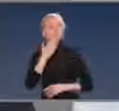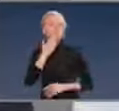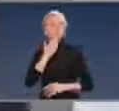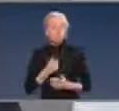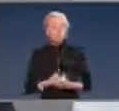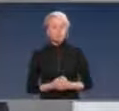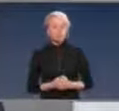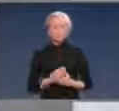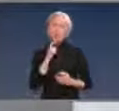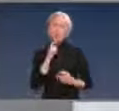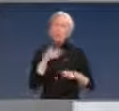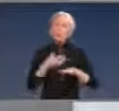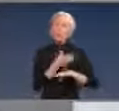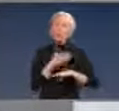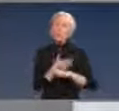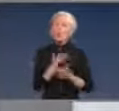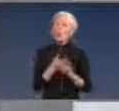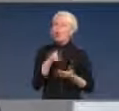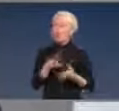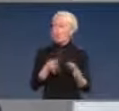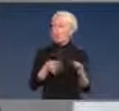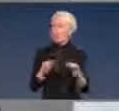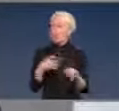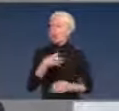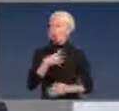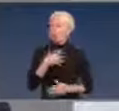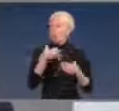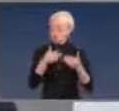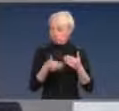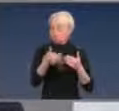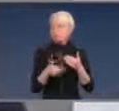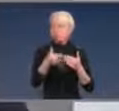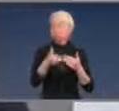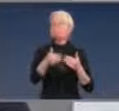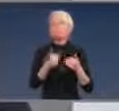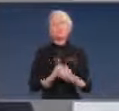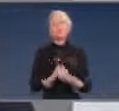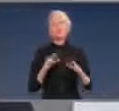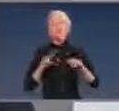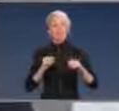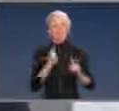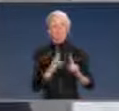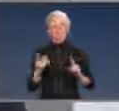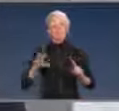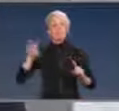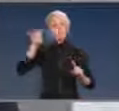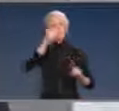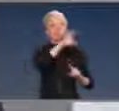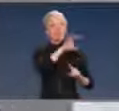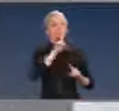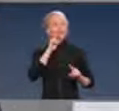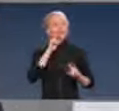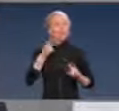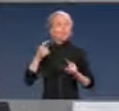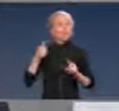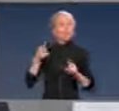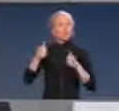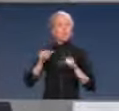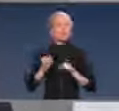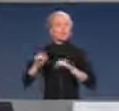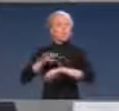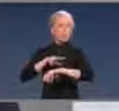the enforcement of that will obviously be put in place by the states and territories who have those resources. Now, how they do that, whether that's by legislation or